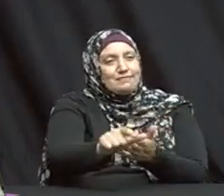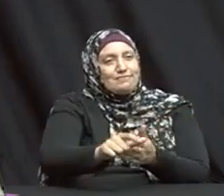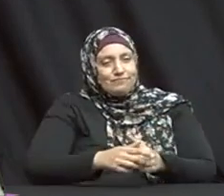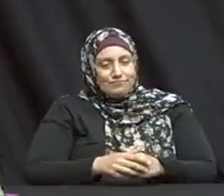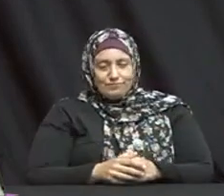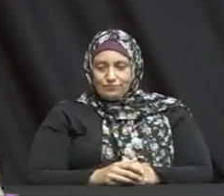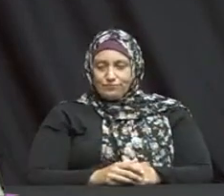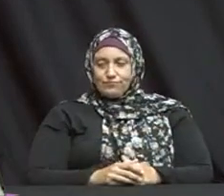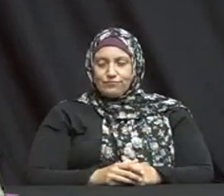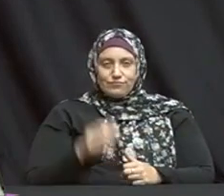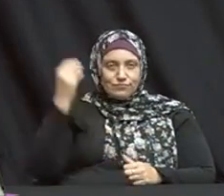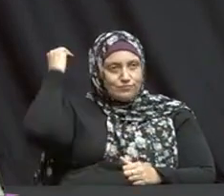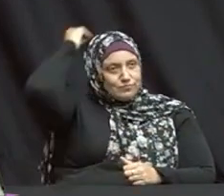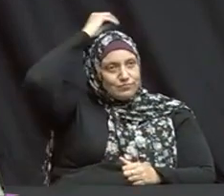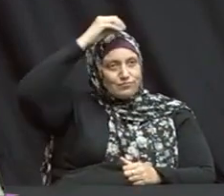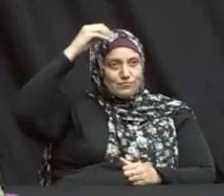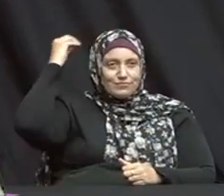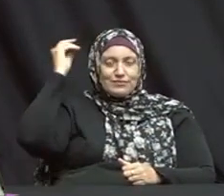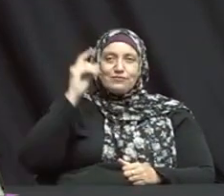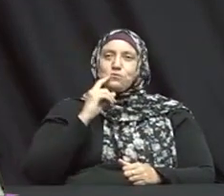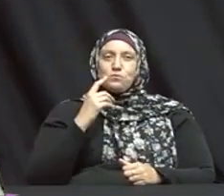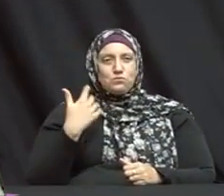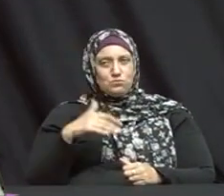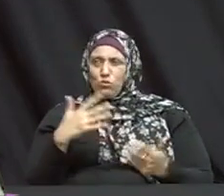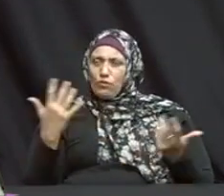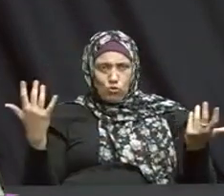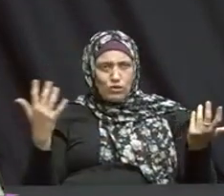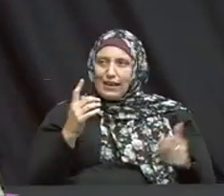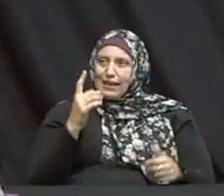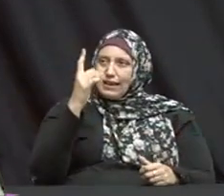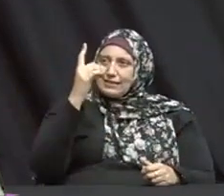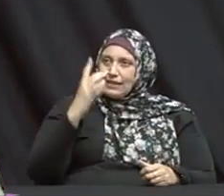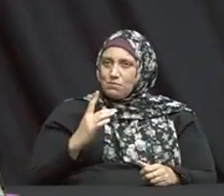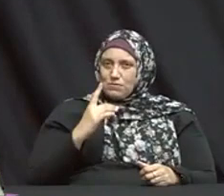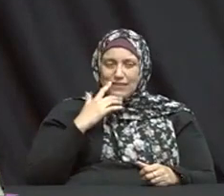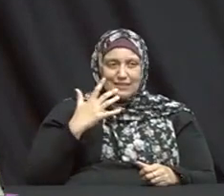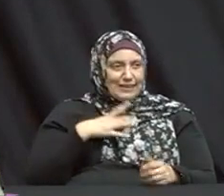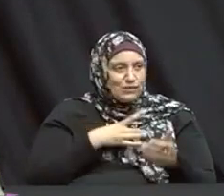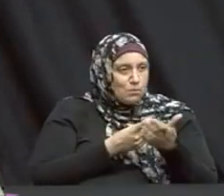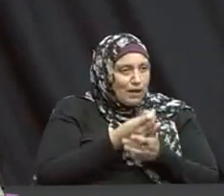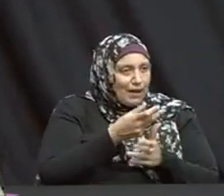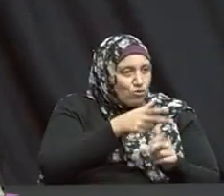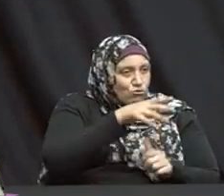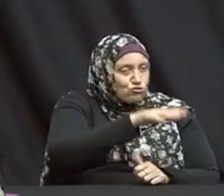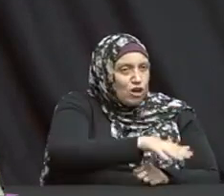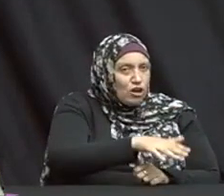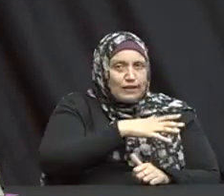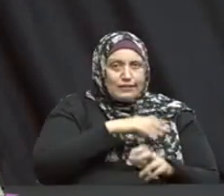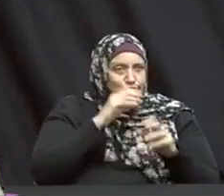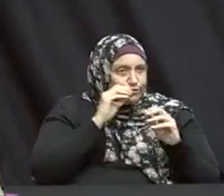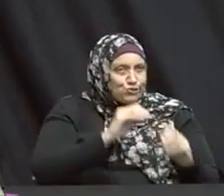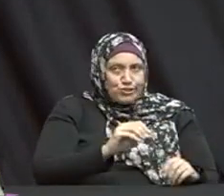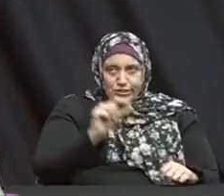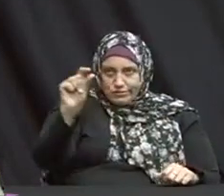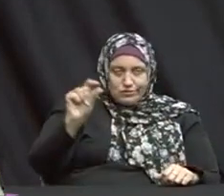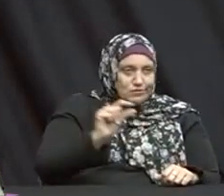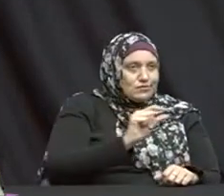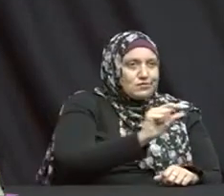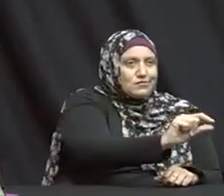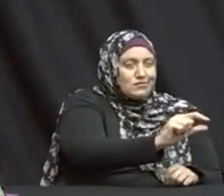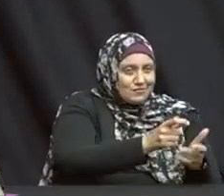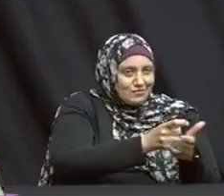Islamically, incurring costs, of course, the guardian can take it from the wealth of the minor. There's no problem with that. Although in Surah